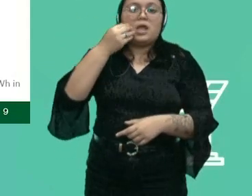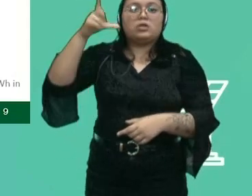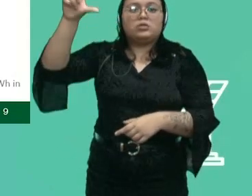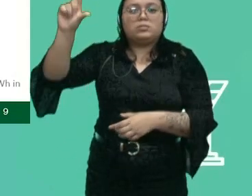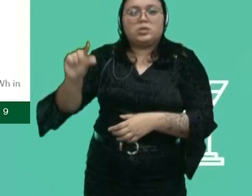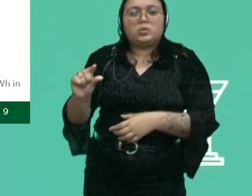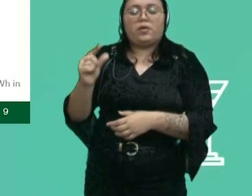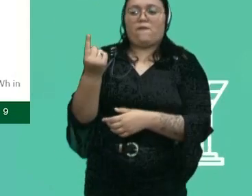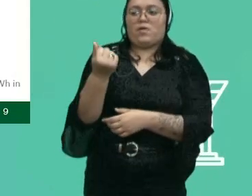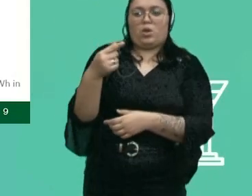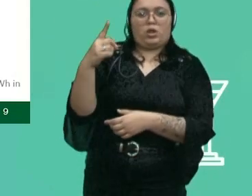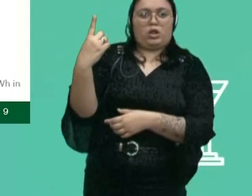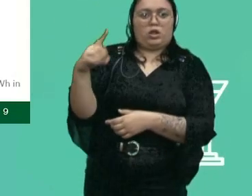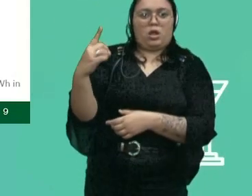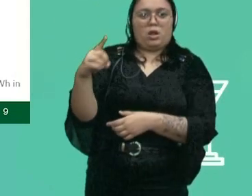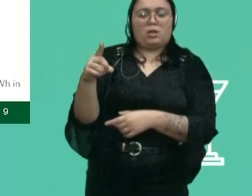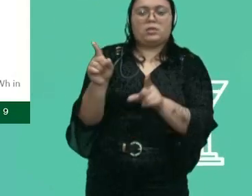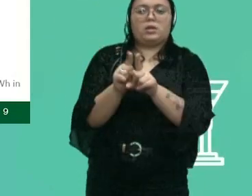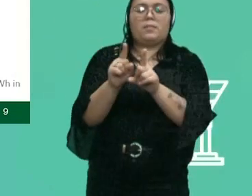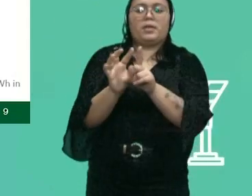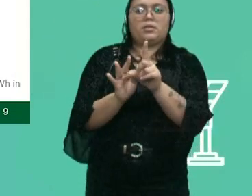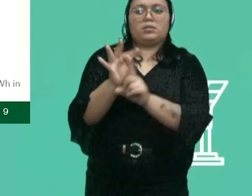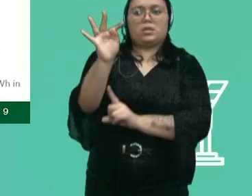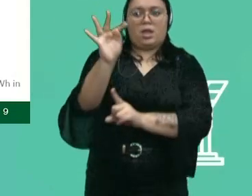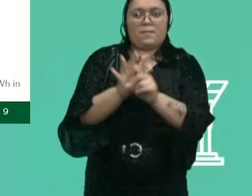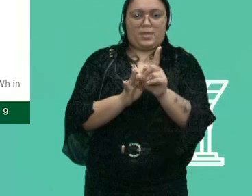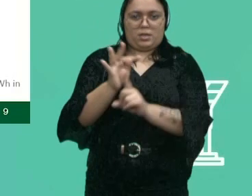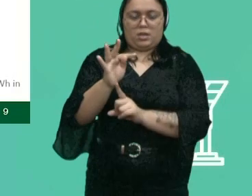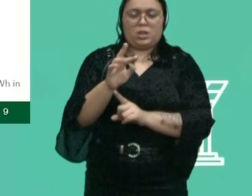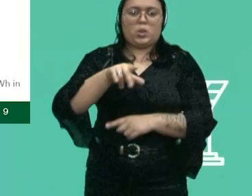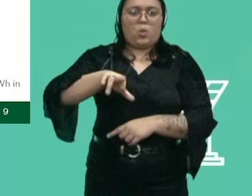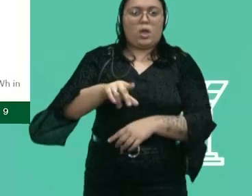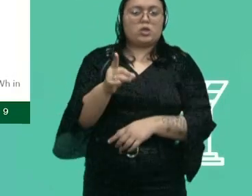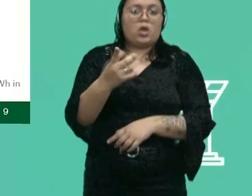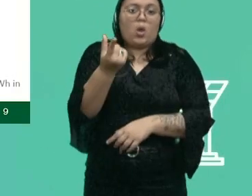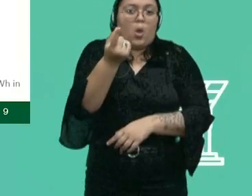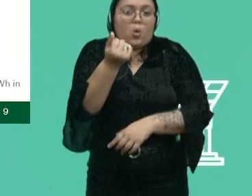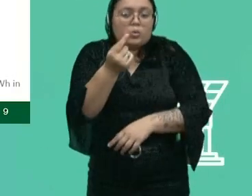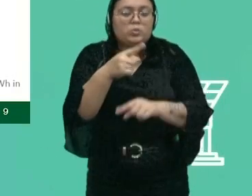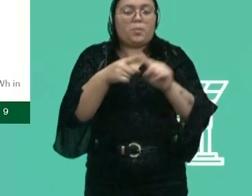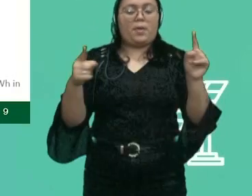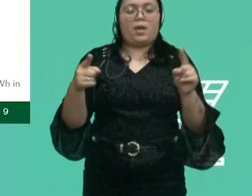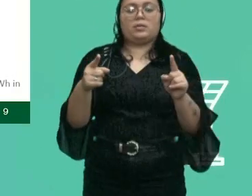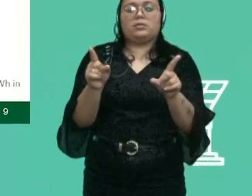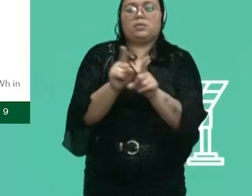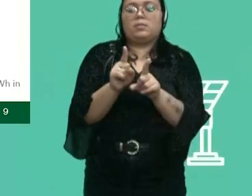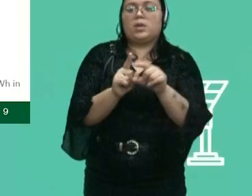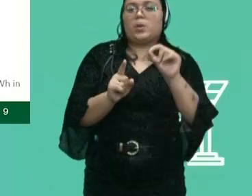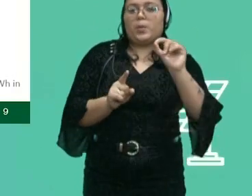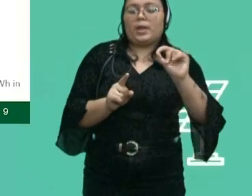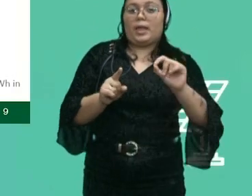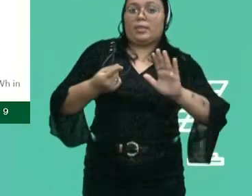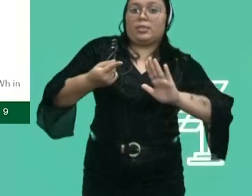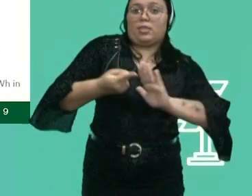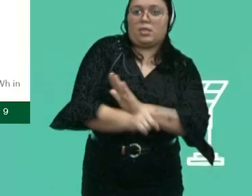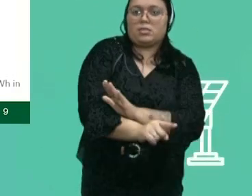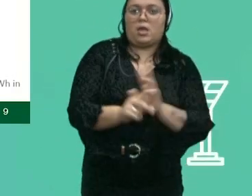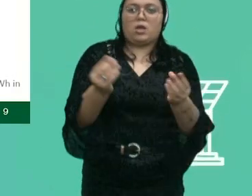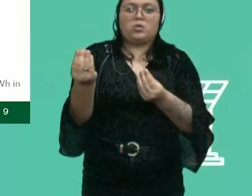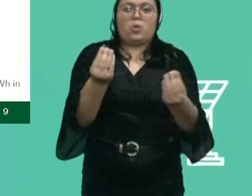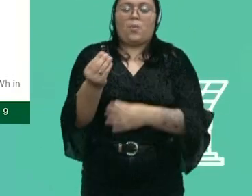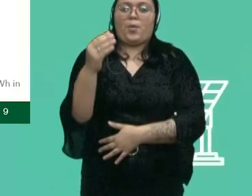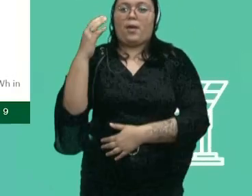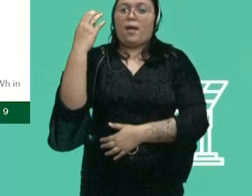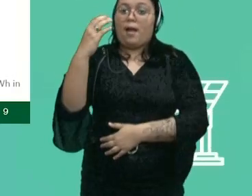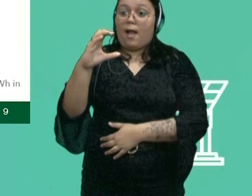conversion. This is just one example, and it's not just the cost, but also the carbon intensity. So again, looking at various options